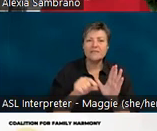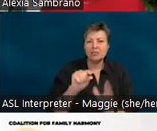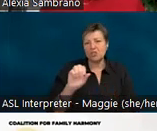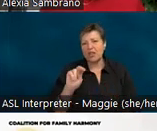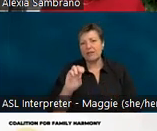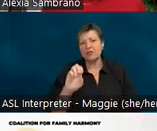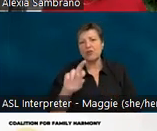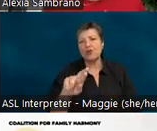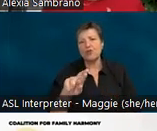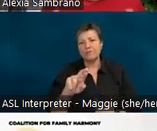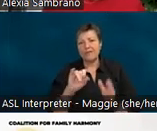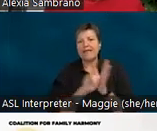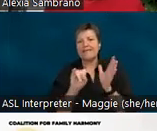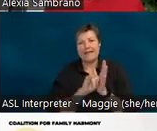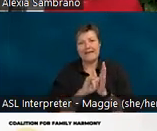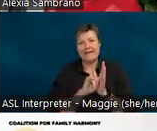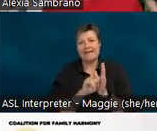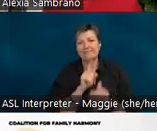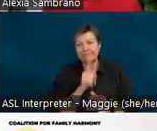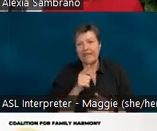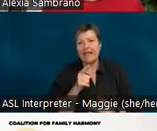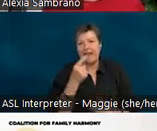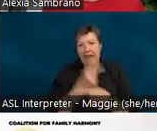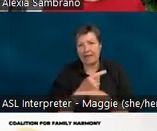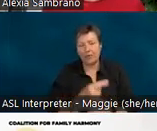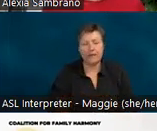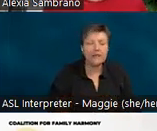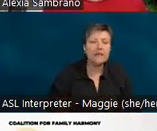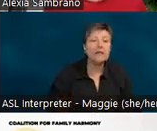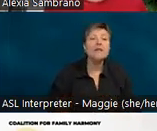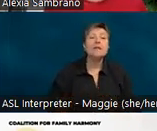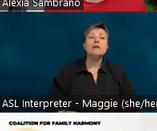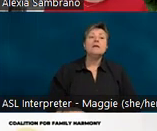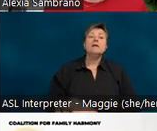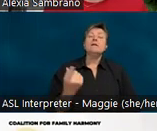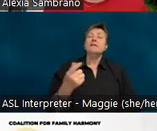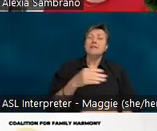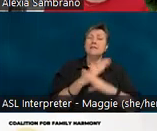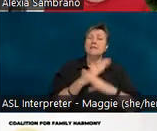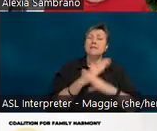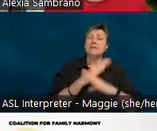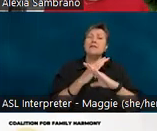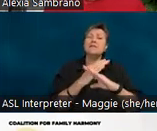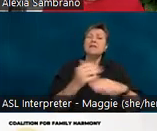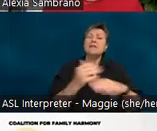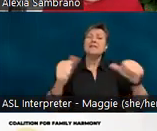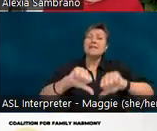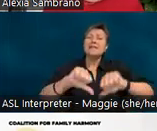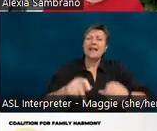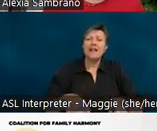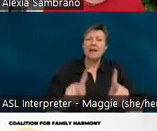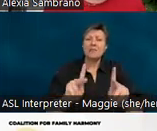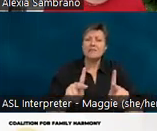So a note on these barriers, right? We talked a lot about different forms of denial of opportunities that trans and gender nonconforming folks